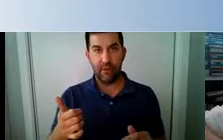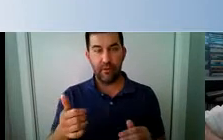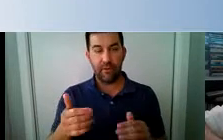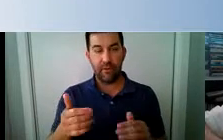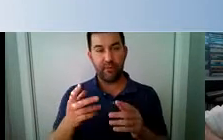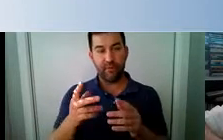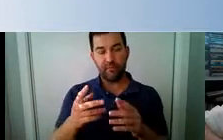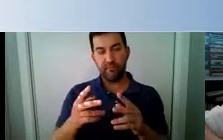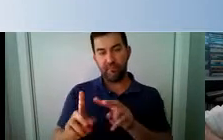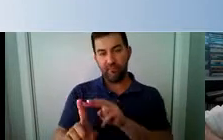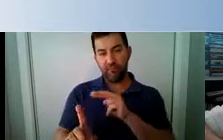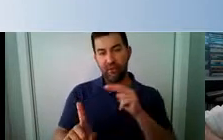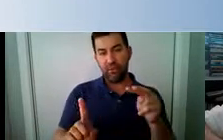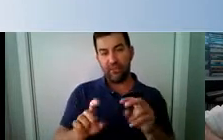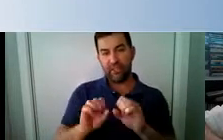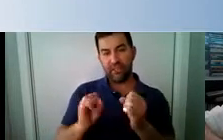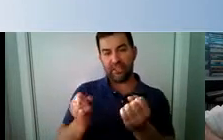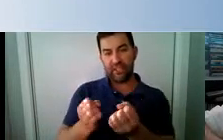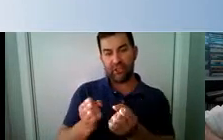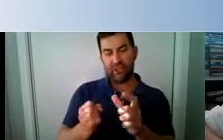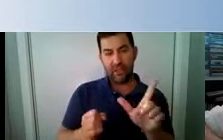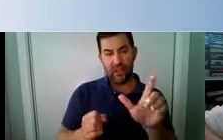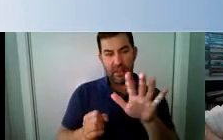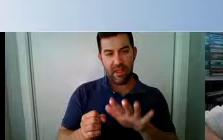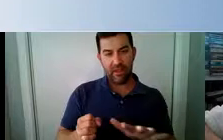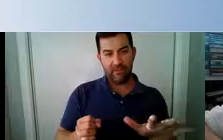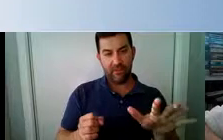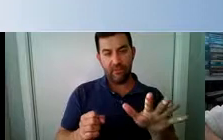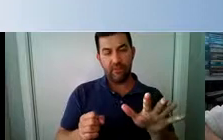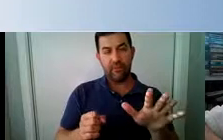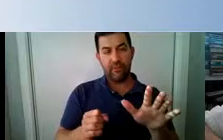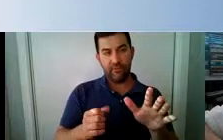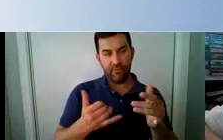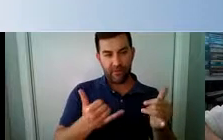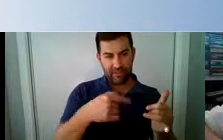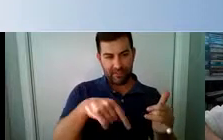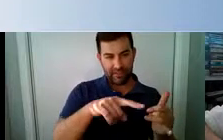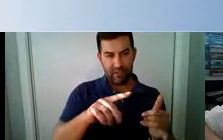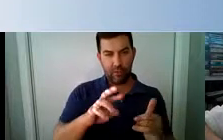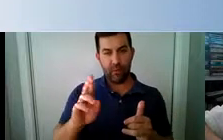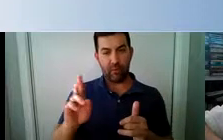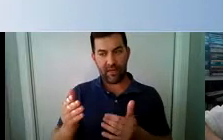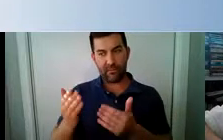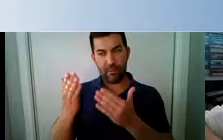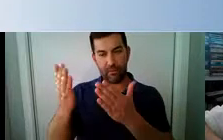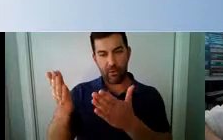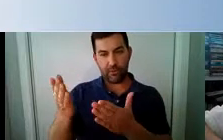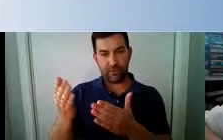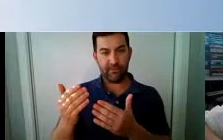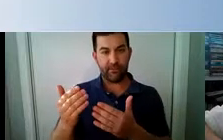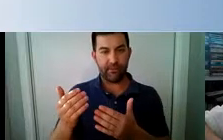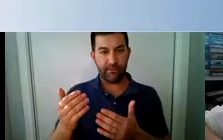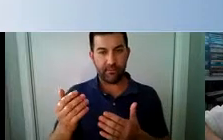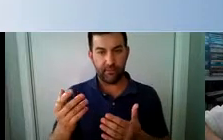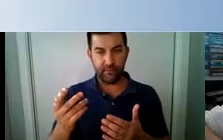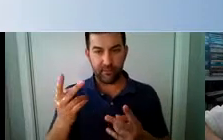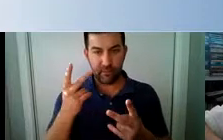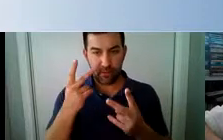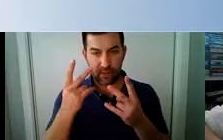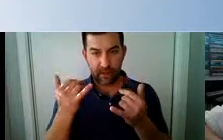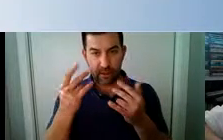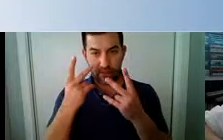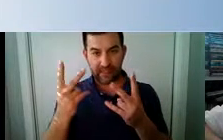Again, existing conditions on the left with the proposed conditions on the right. And zooming in here, we see this is kind